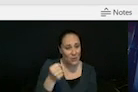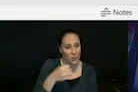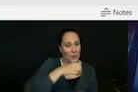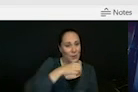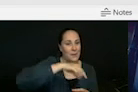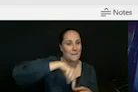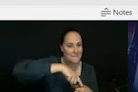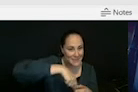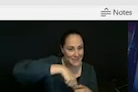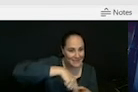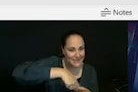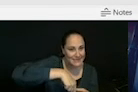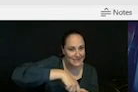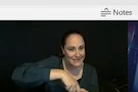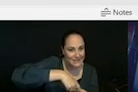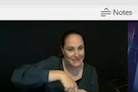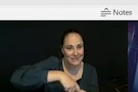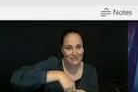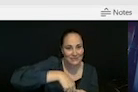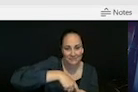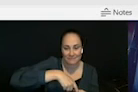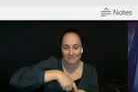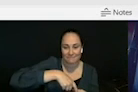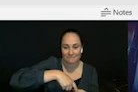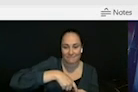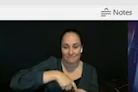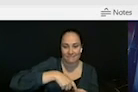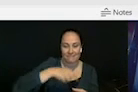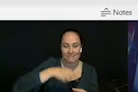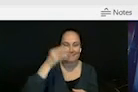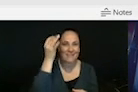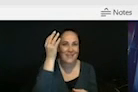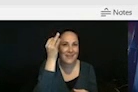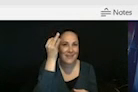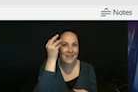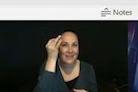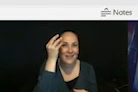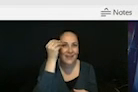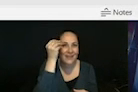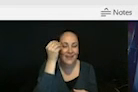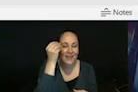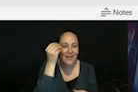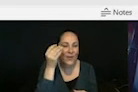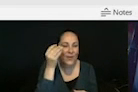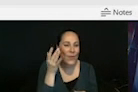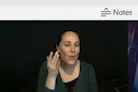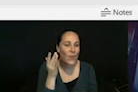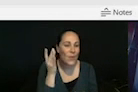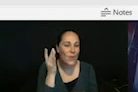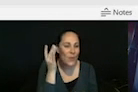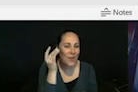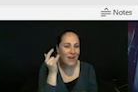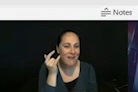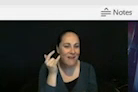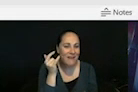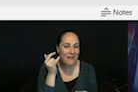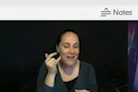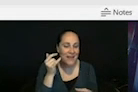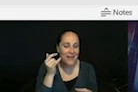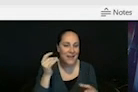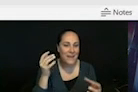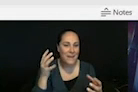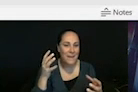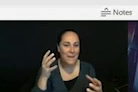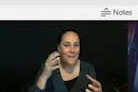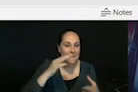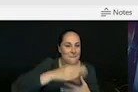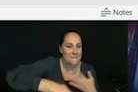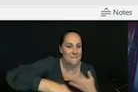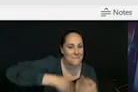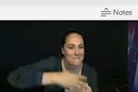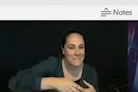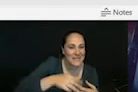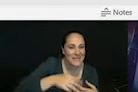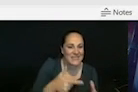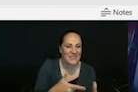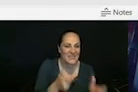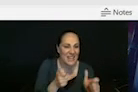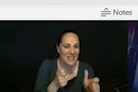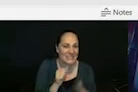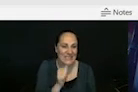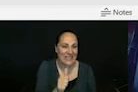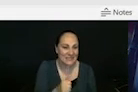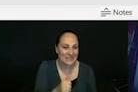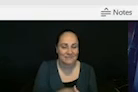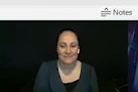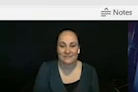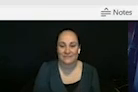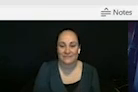but these are the thoughts that are going through my head. I'm like, why is it not mixing faster? Right? Why is there that distinct layer? That